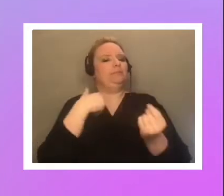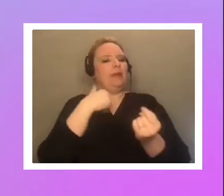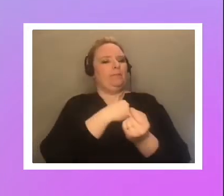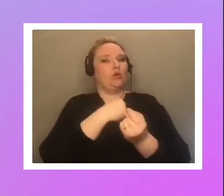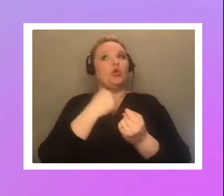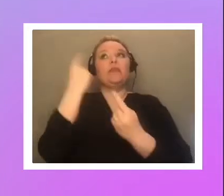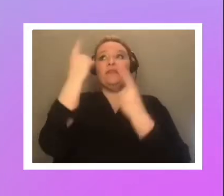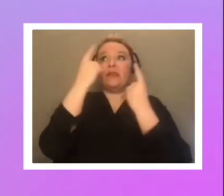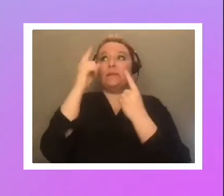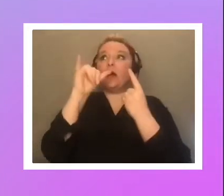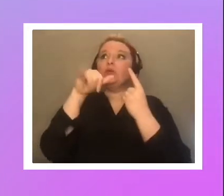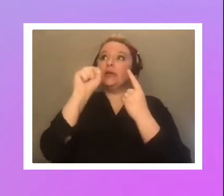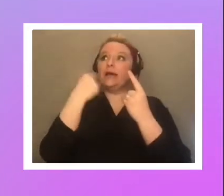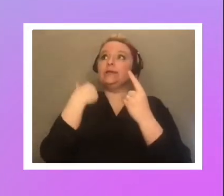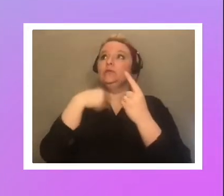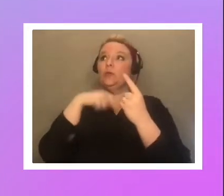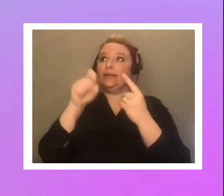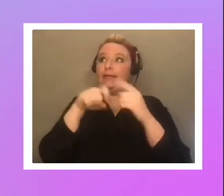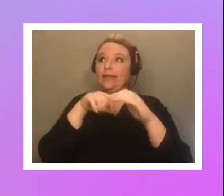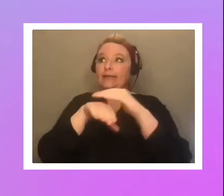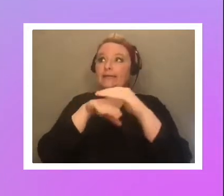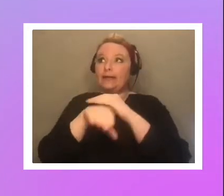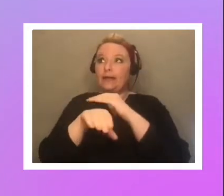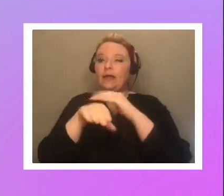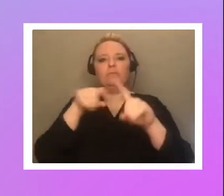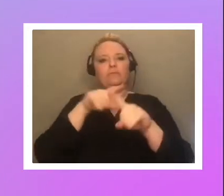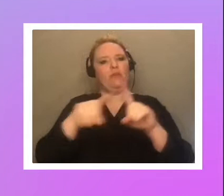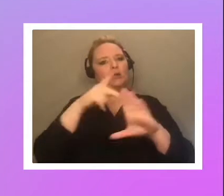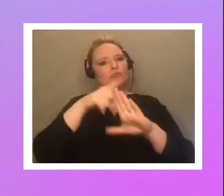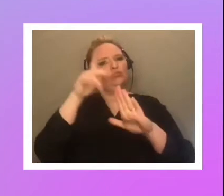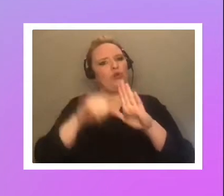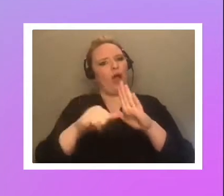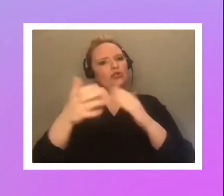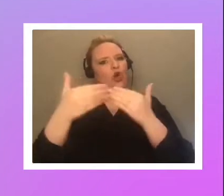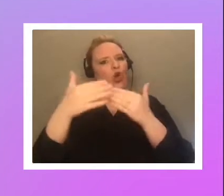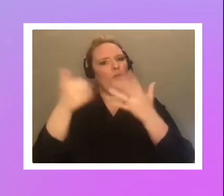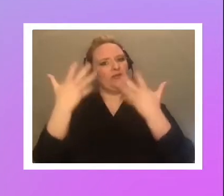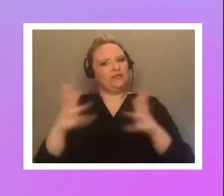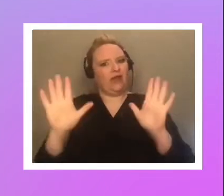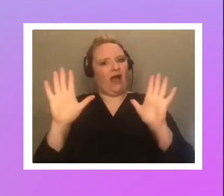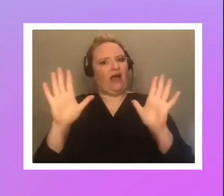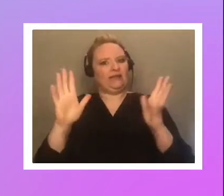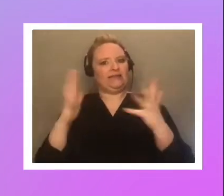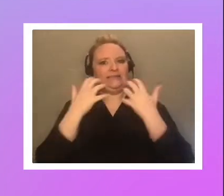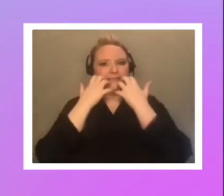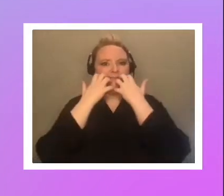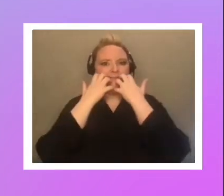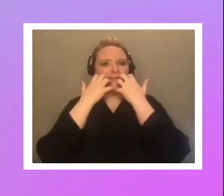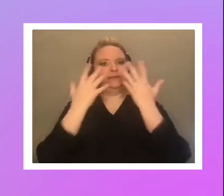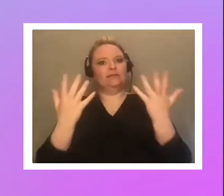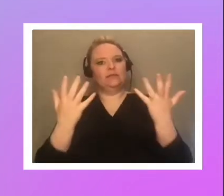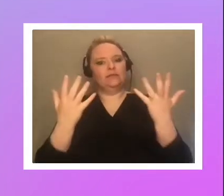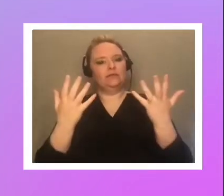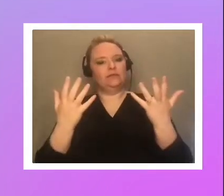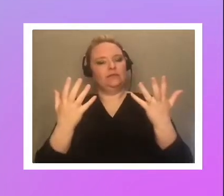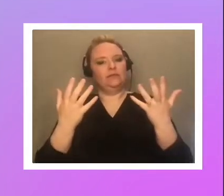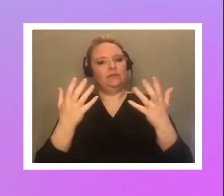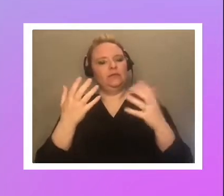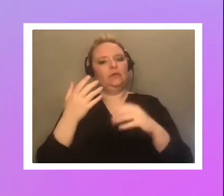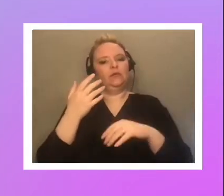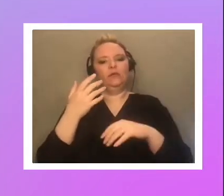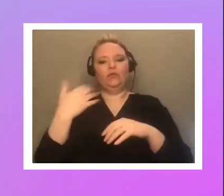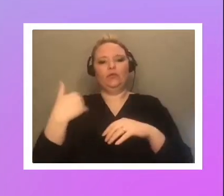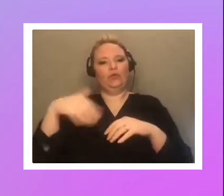about accessibility when the project is almost done. And you effectively are setting